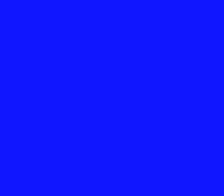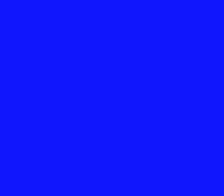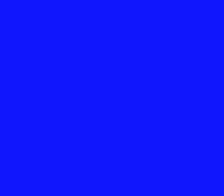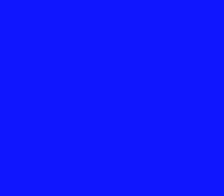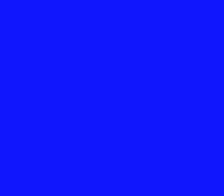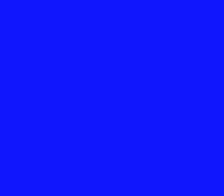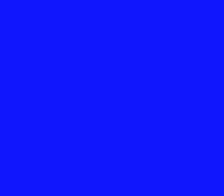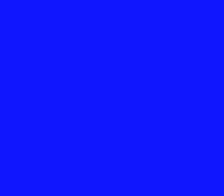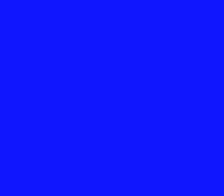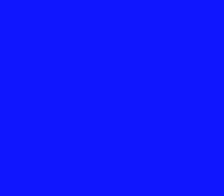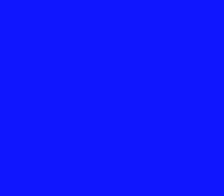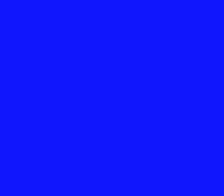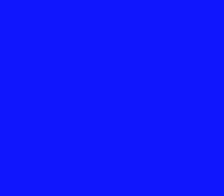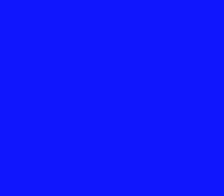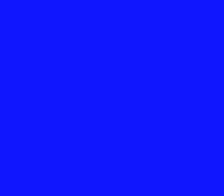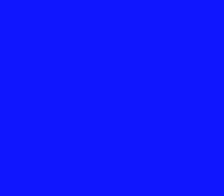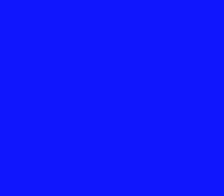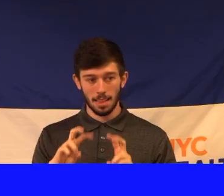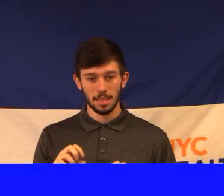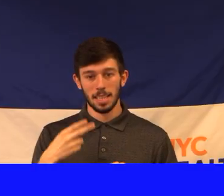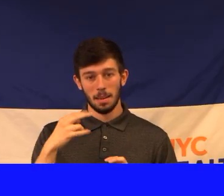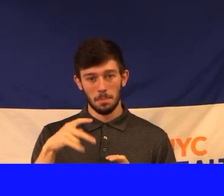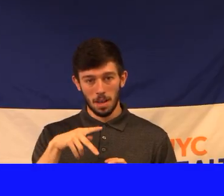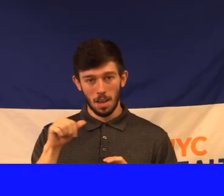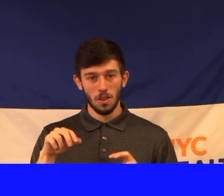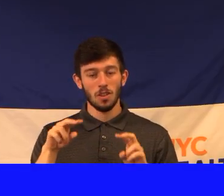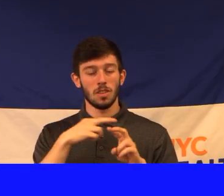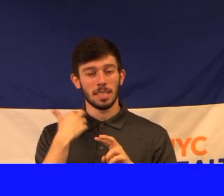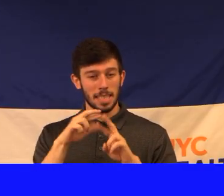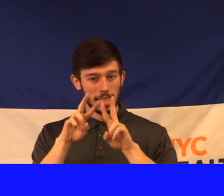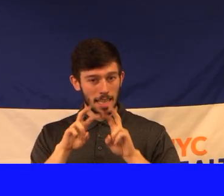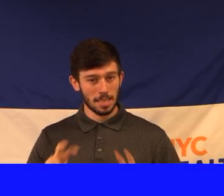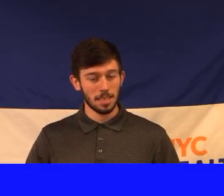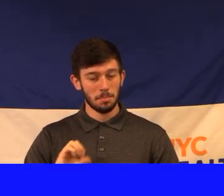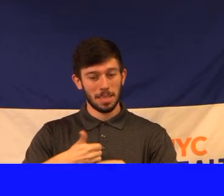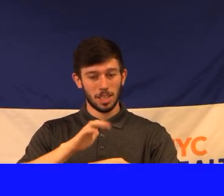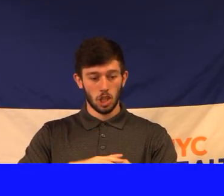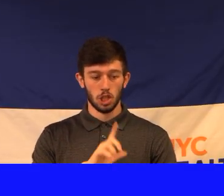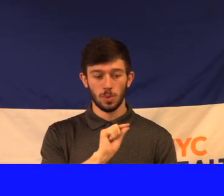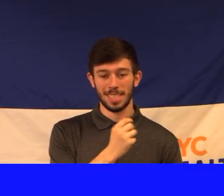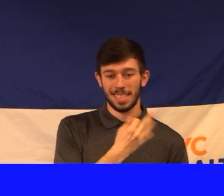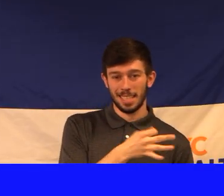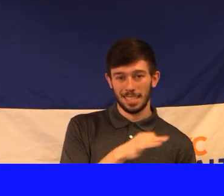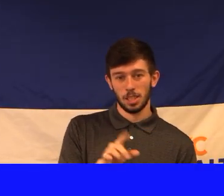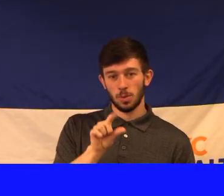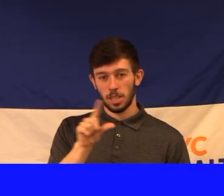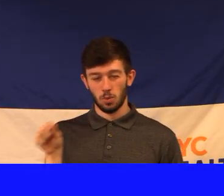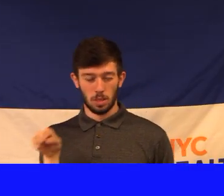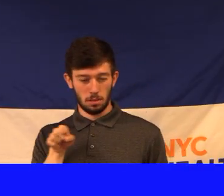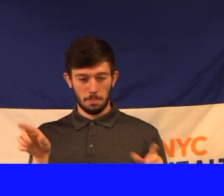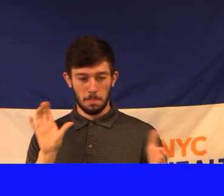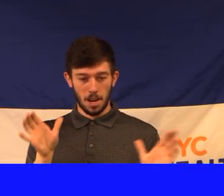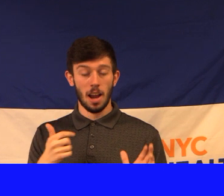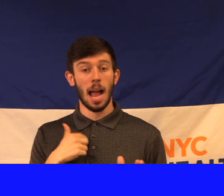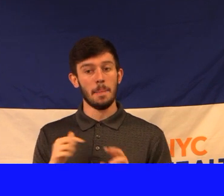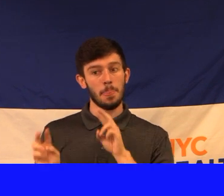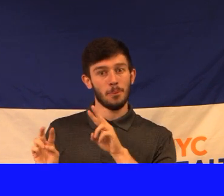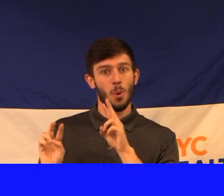analysis and how that has been conducted from 2019 and 2020. And I look forward to learning more